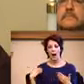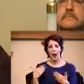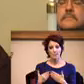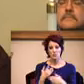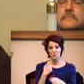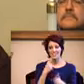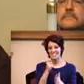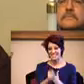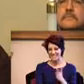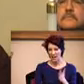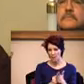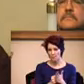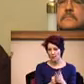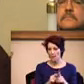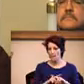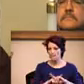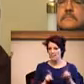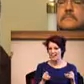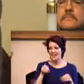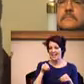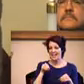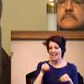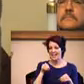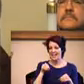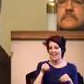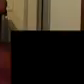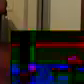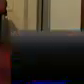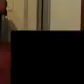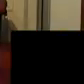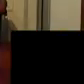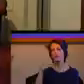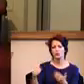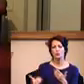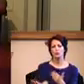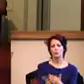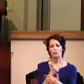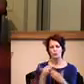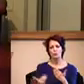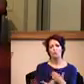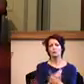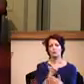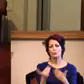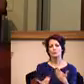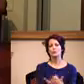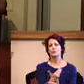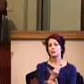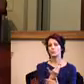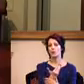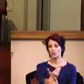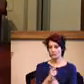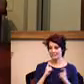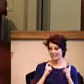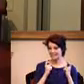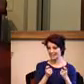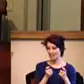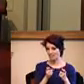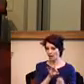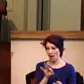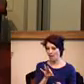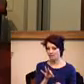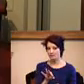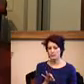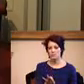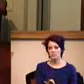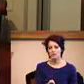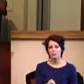Holy Spirit all things would be made new there was a gift of epiphany for Jesus and there is a gift of epiphany for you